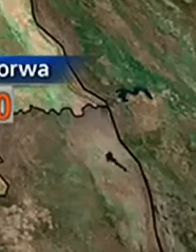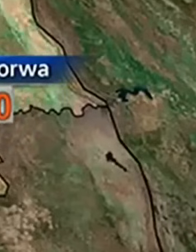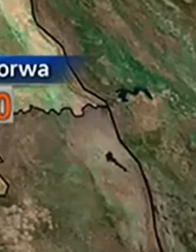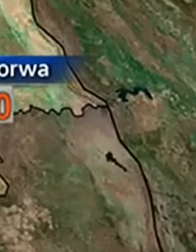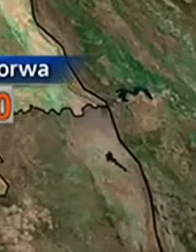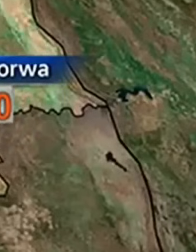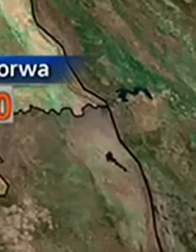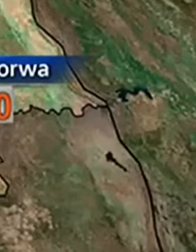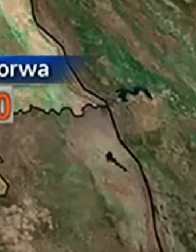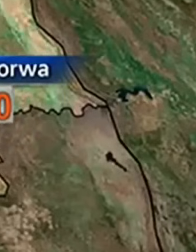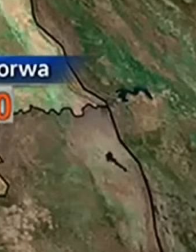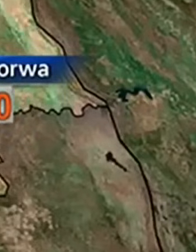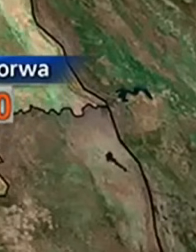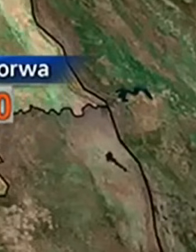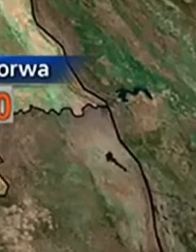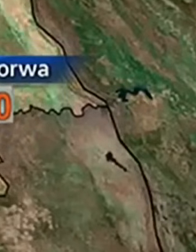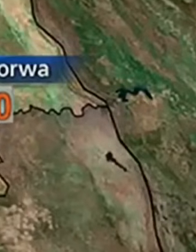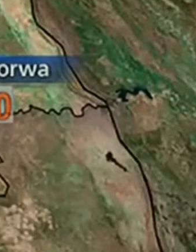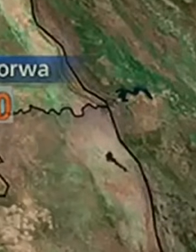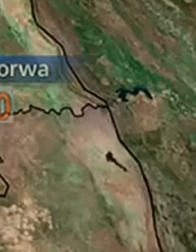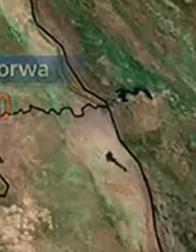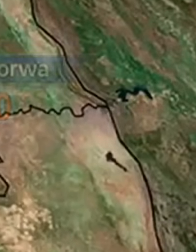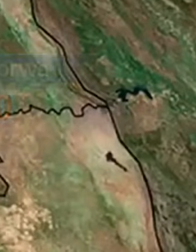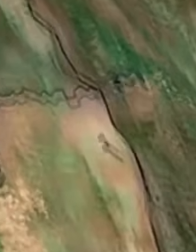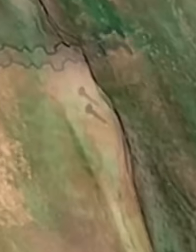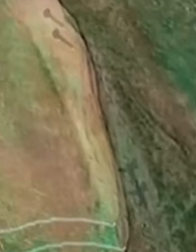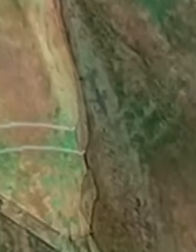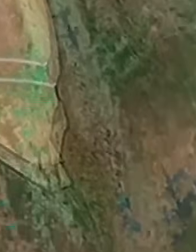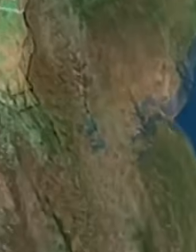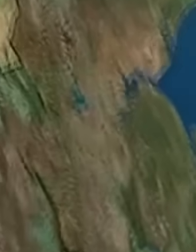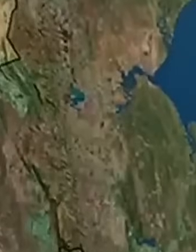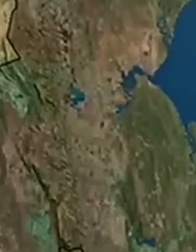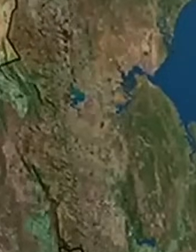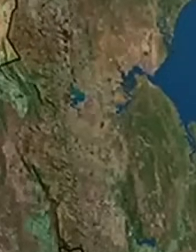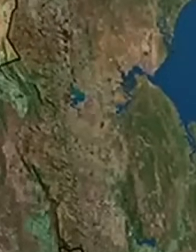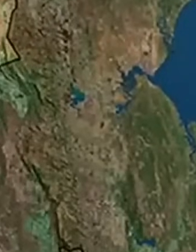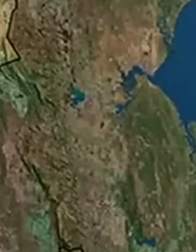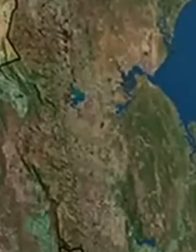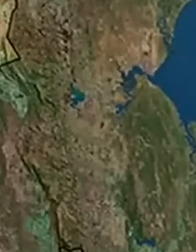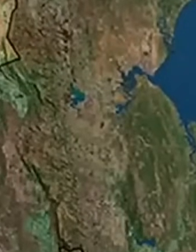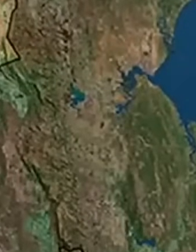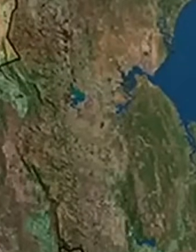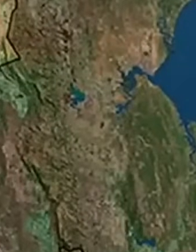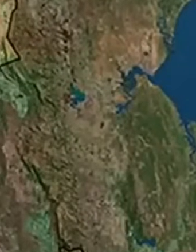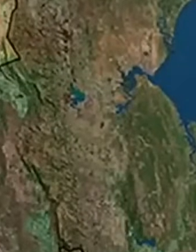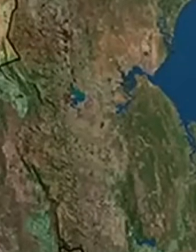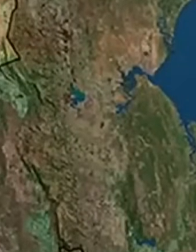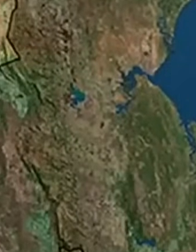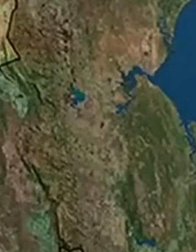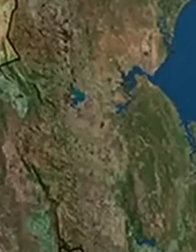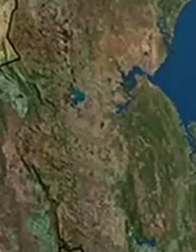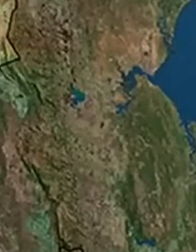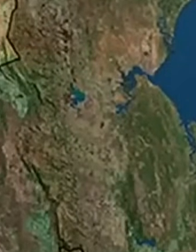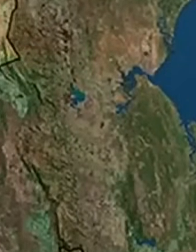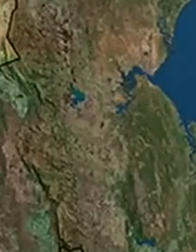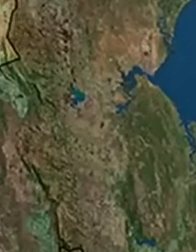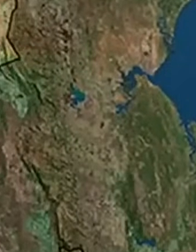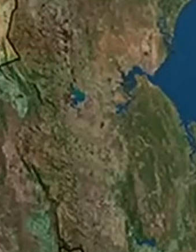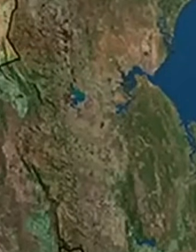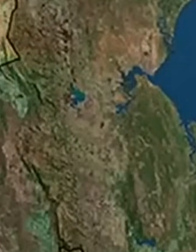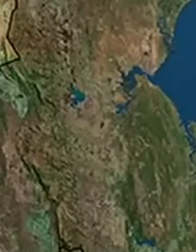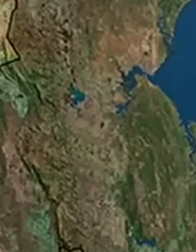go tsena belo ka Polokwane sa go le balo o le ka lephala le fa go laitsa go fisha la ka Mswane le masome tharote re ya ka dikalong tsa ka Mpumalanga re please ka